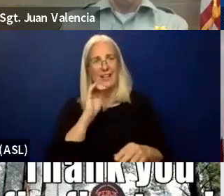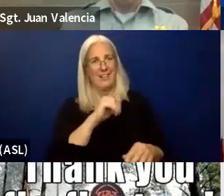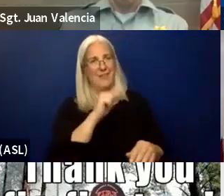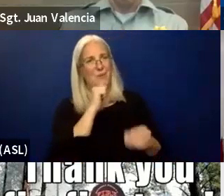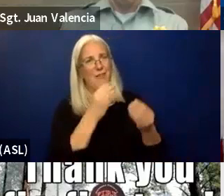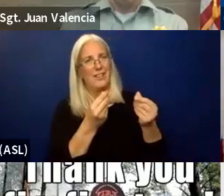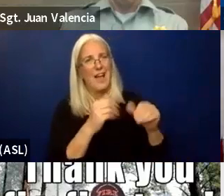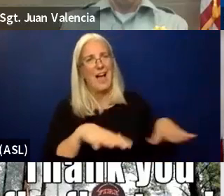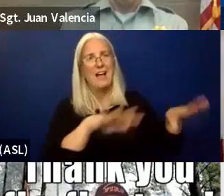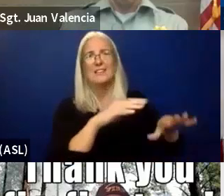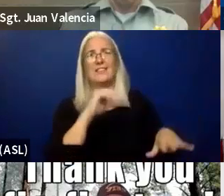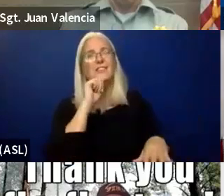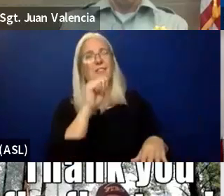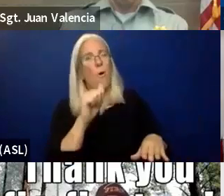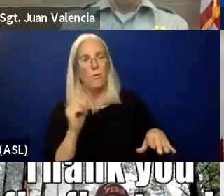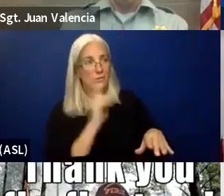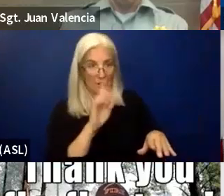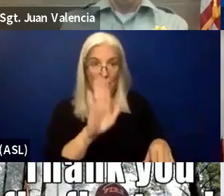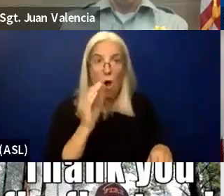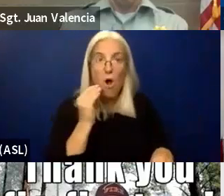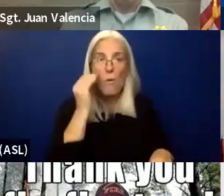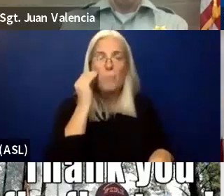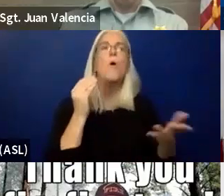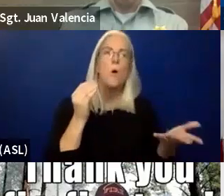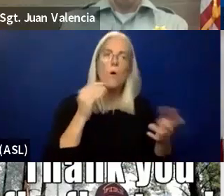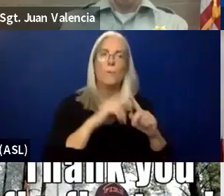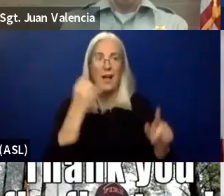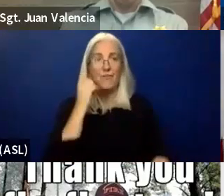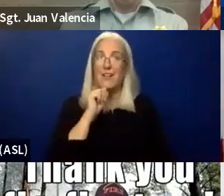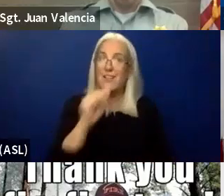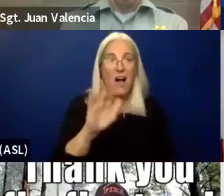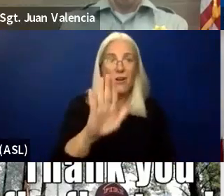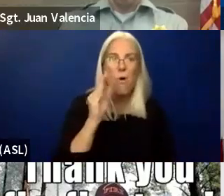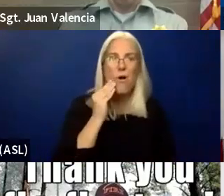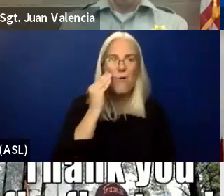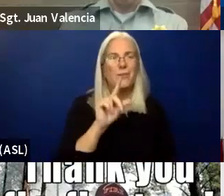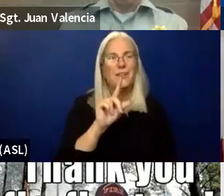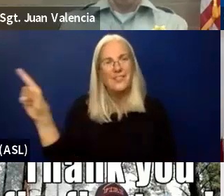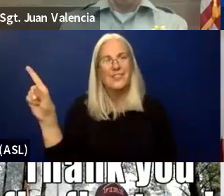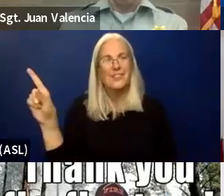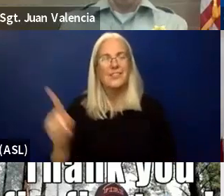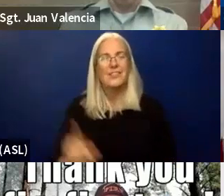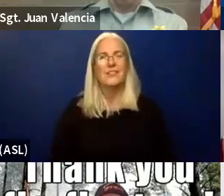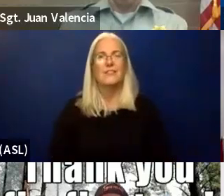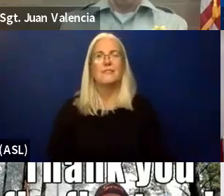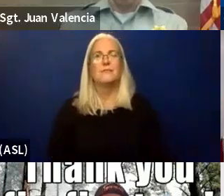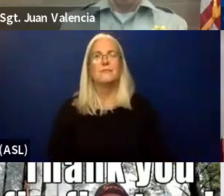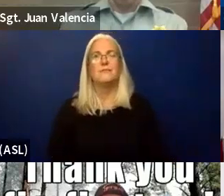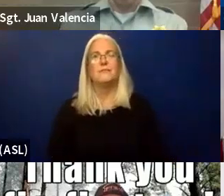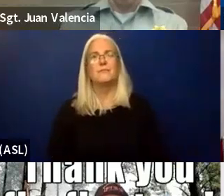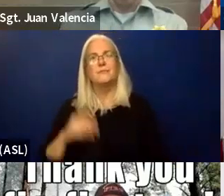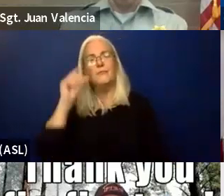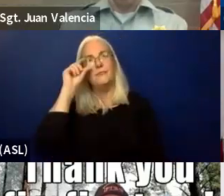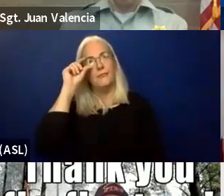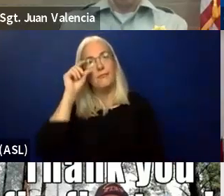your residence, stay out. And so, as has been mentioned, people are